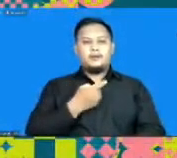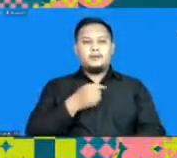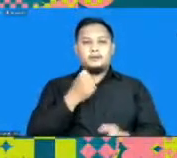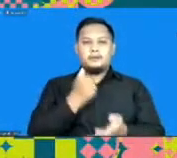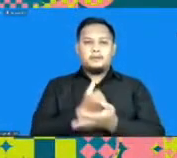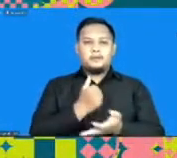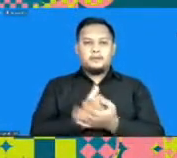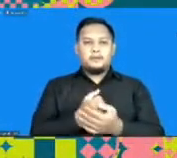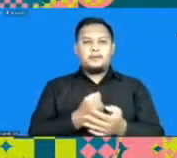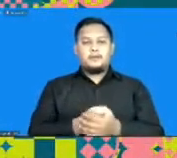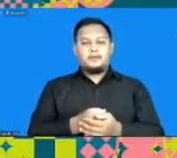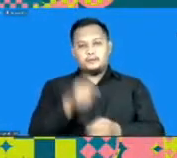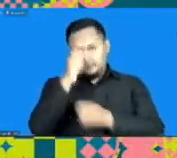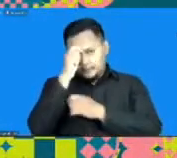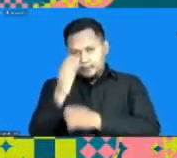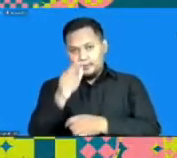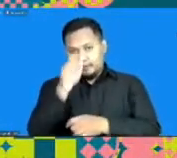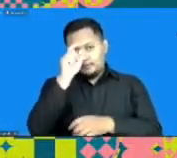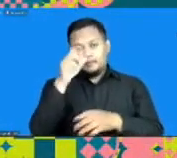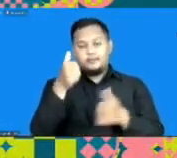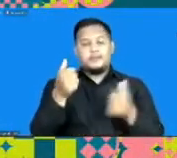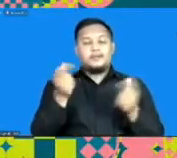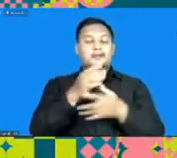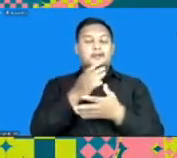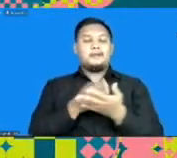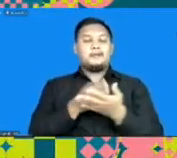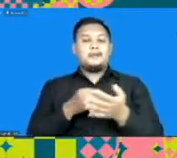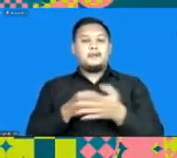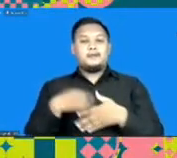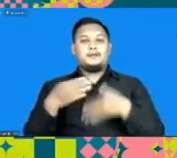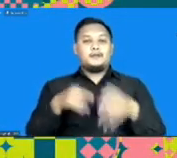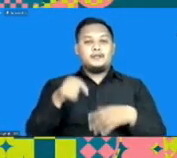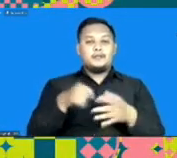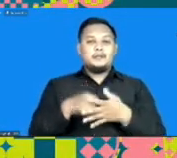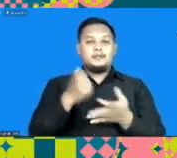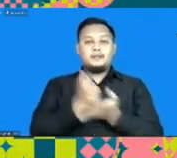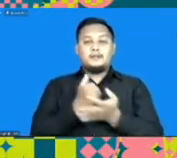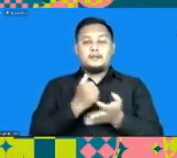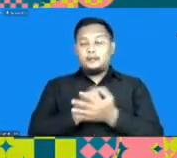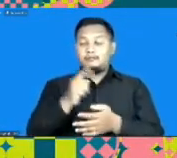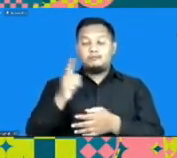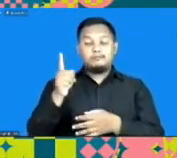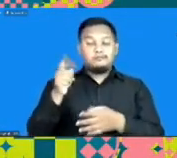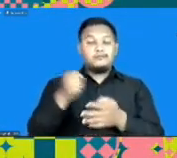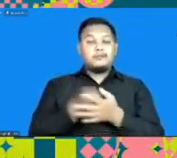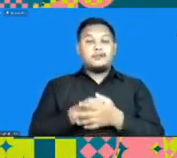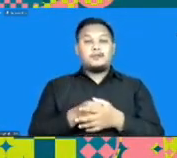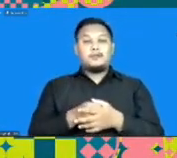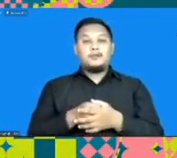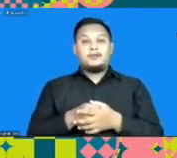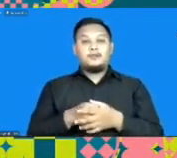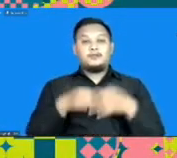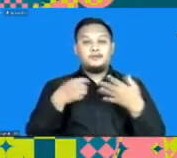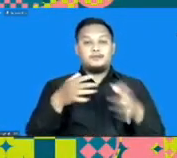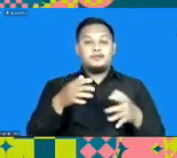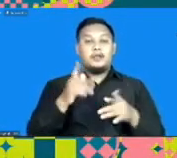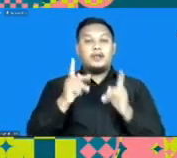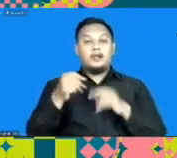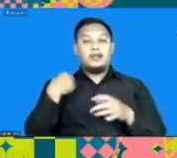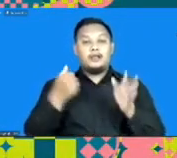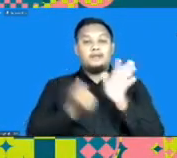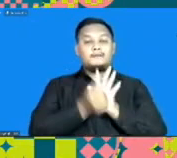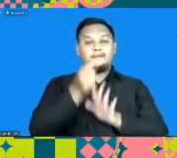load, because as of tomorrow, as soon as this ends, the baton is passed over to him and his team, and there's a lot of his team here, and